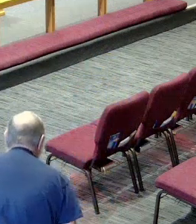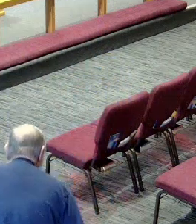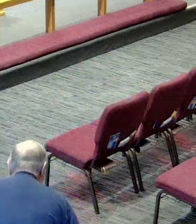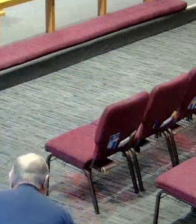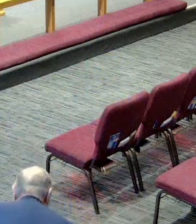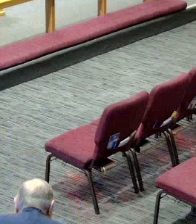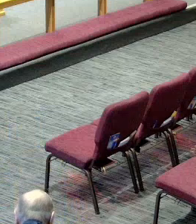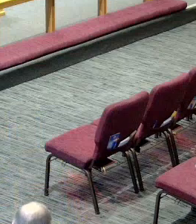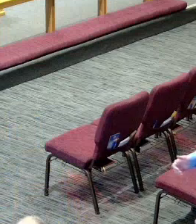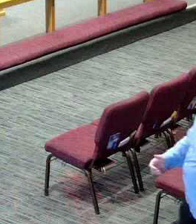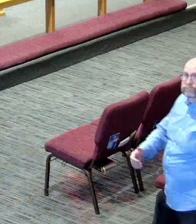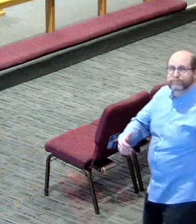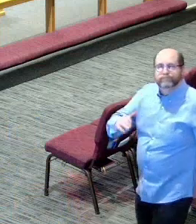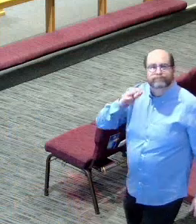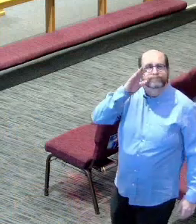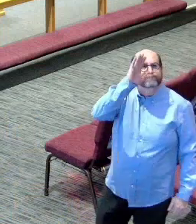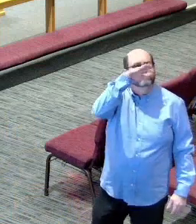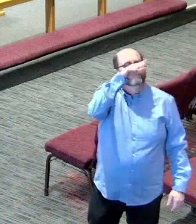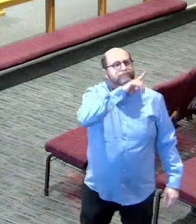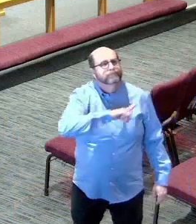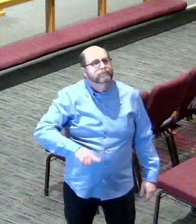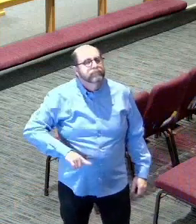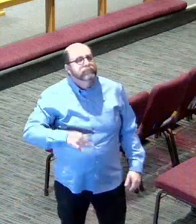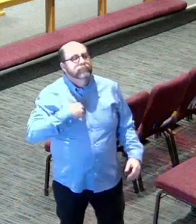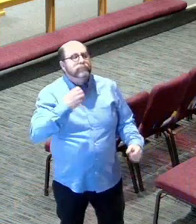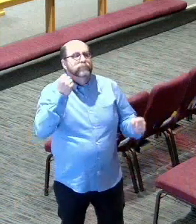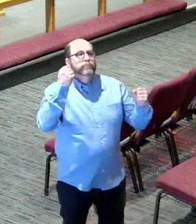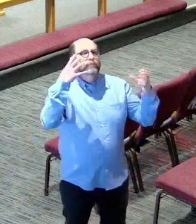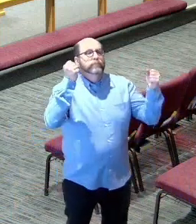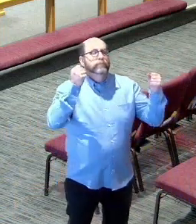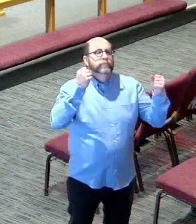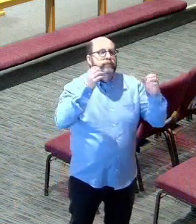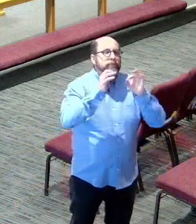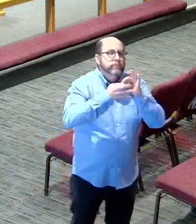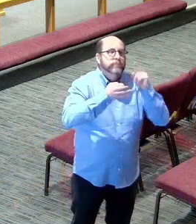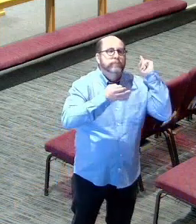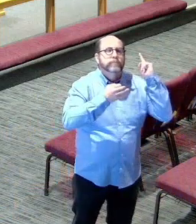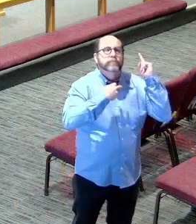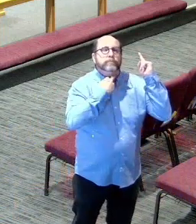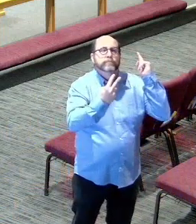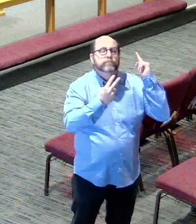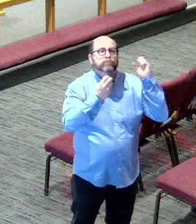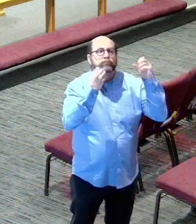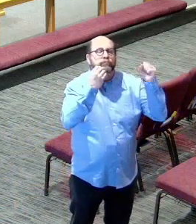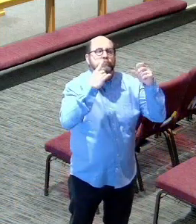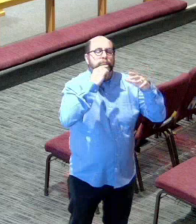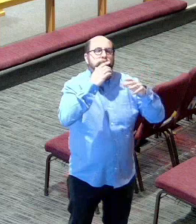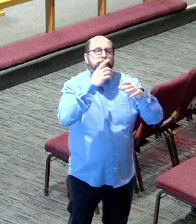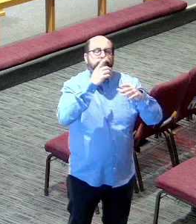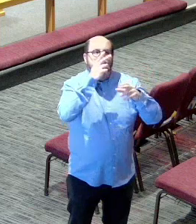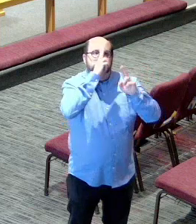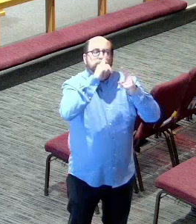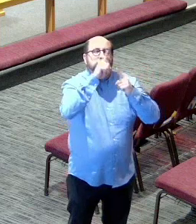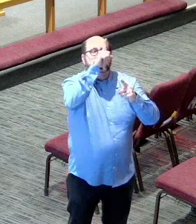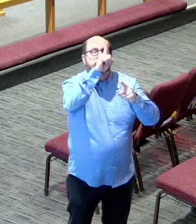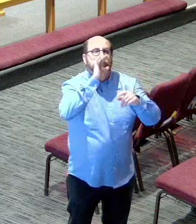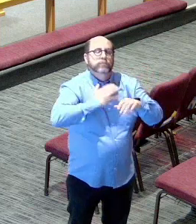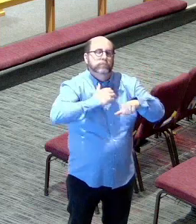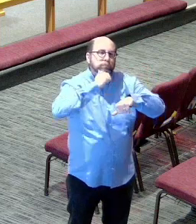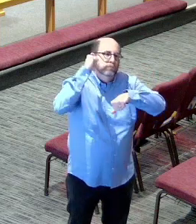the words of my mouth and the thoughts of our hearts be acceptable to you, our rock and our